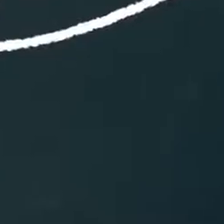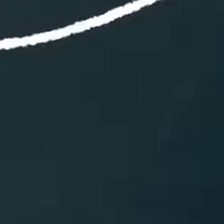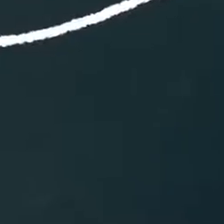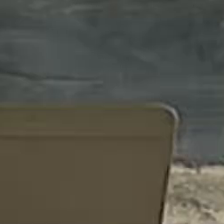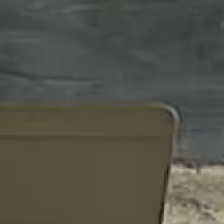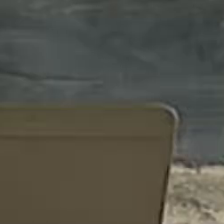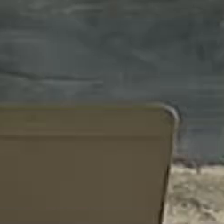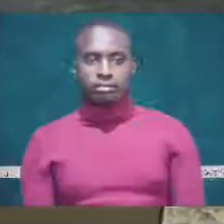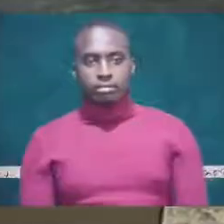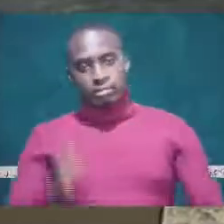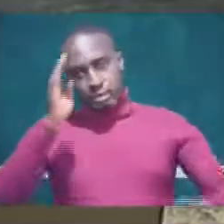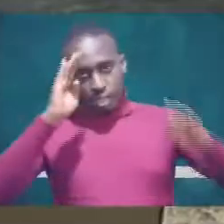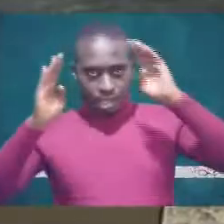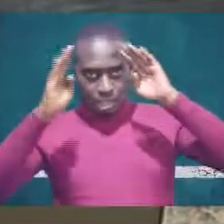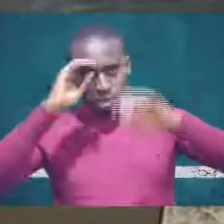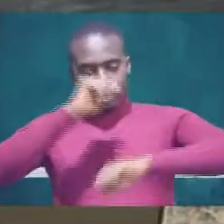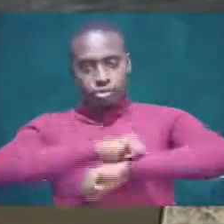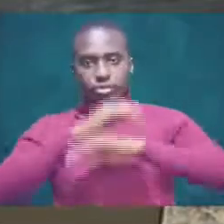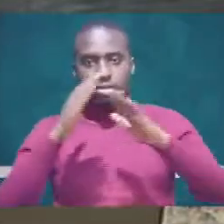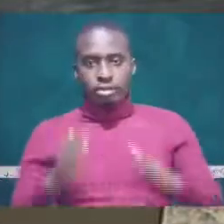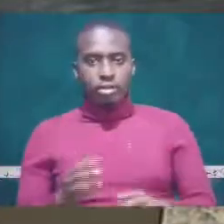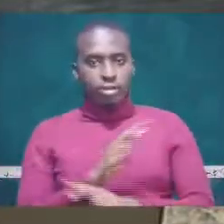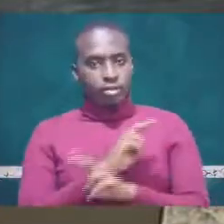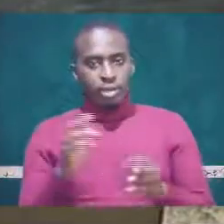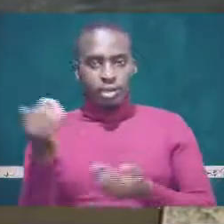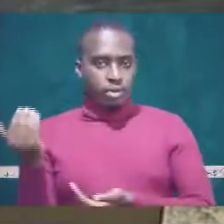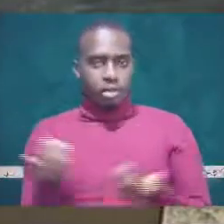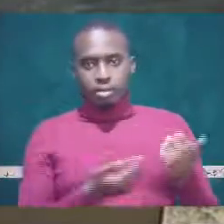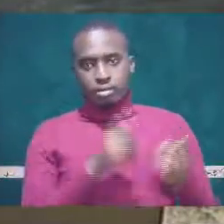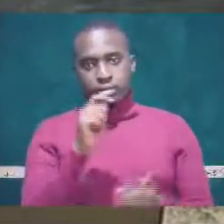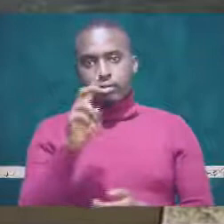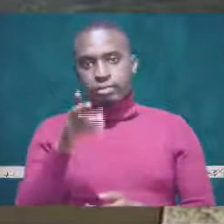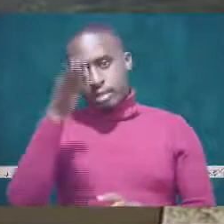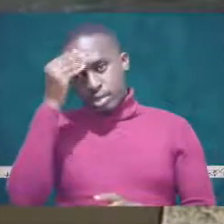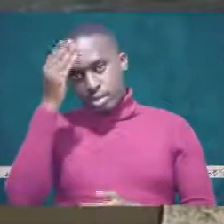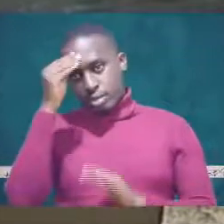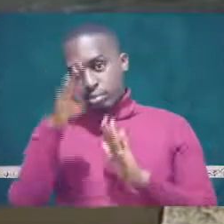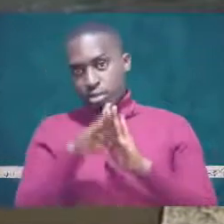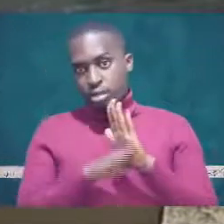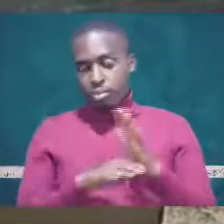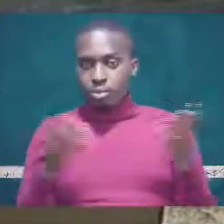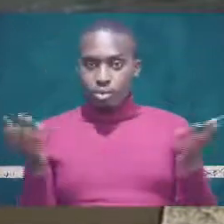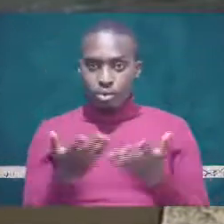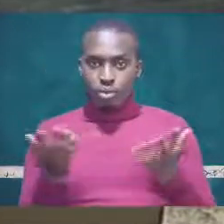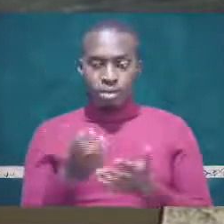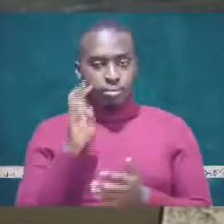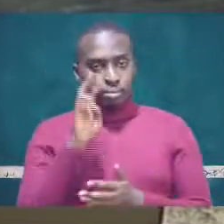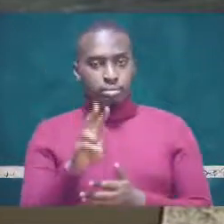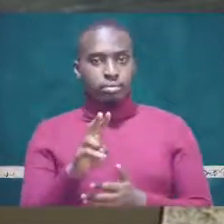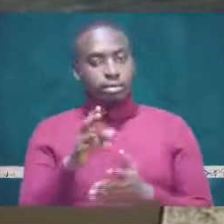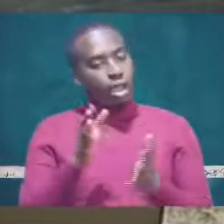Board. Hello students, a very warm welcome to the TV learning program where you're going to be watching and